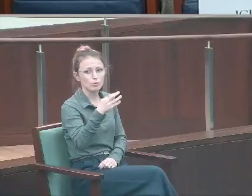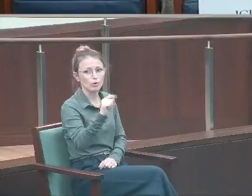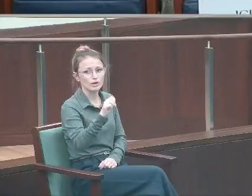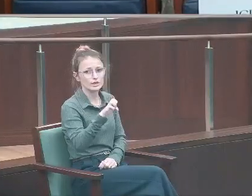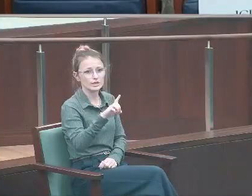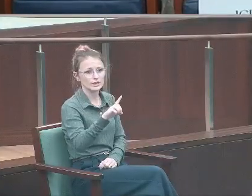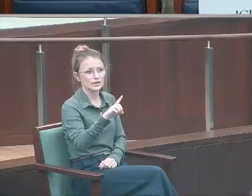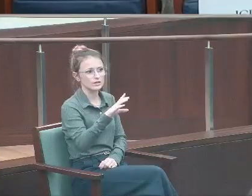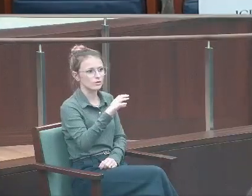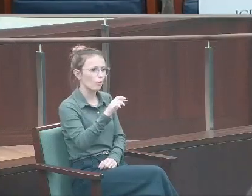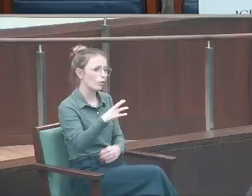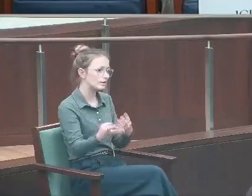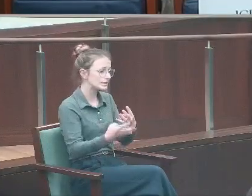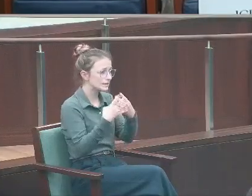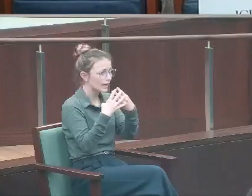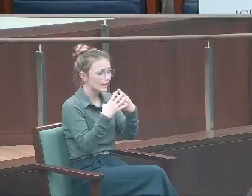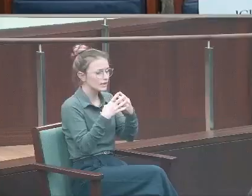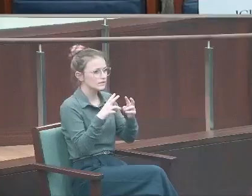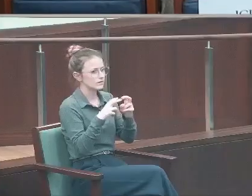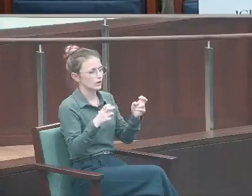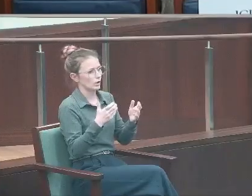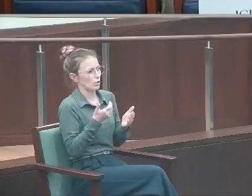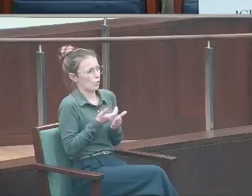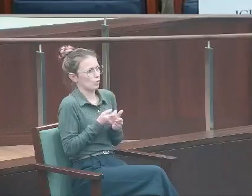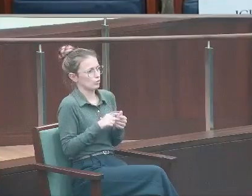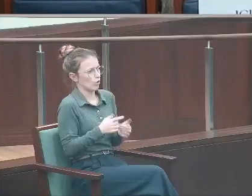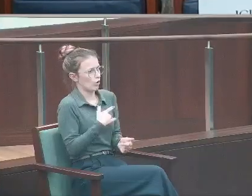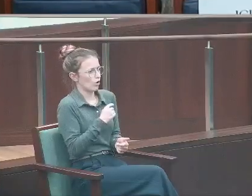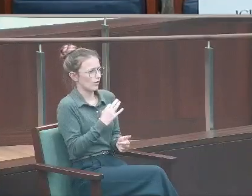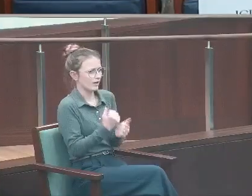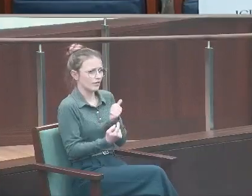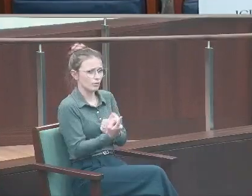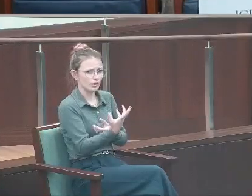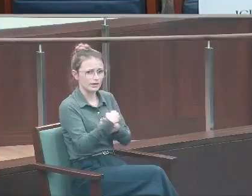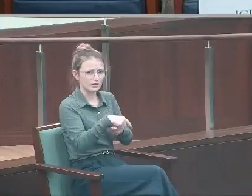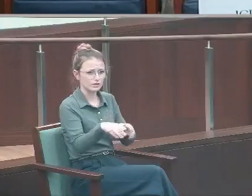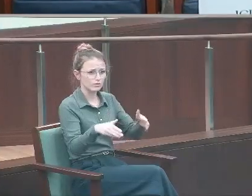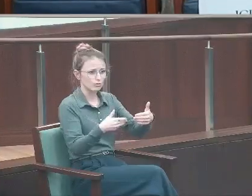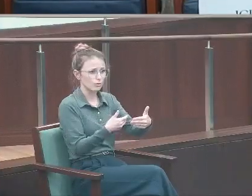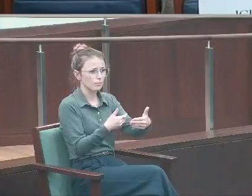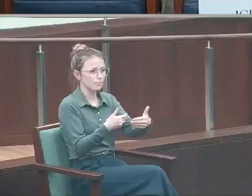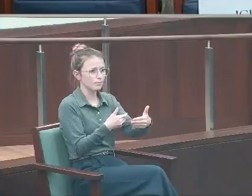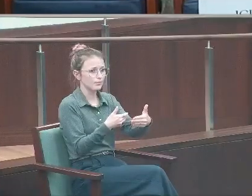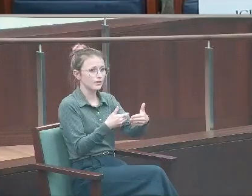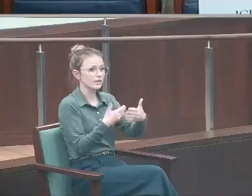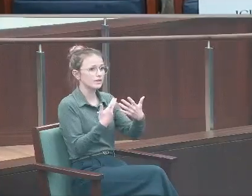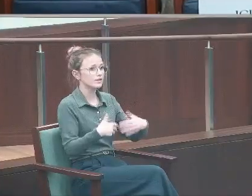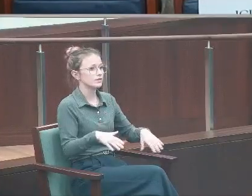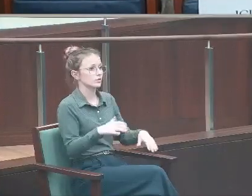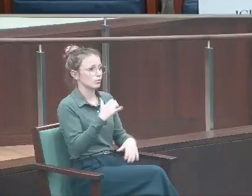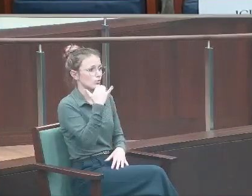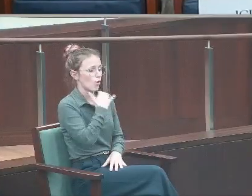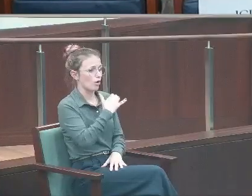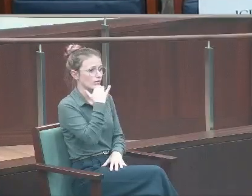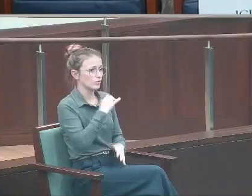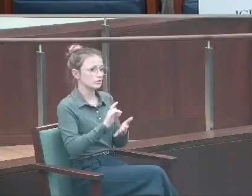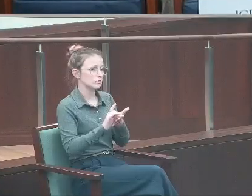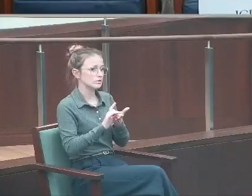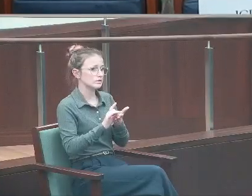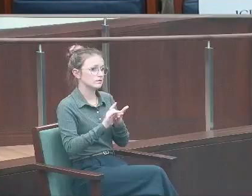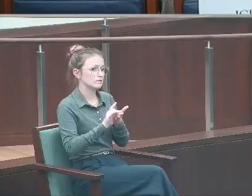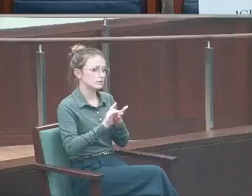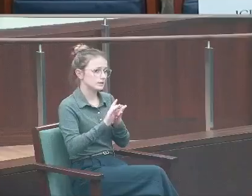particularly close to the heart for, I think, everyone in this room, is the wrongful deportation of a Maryland man who